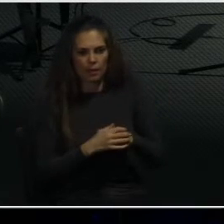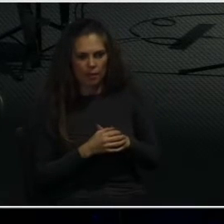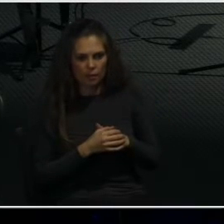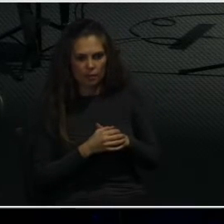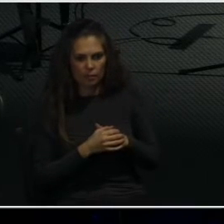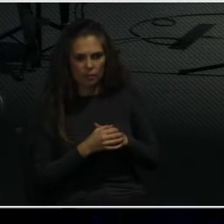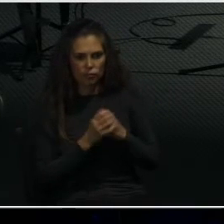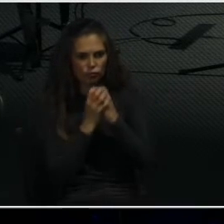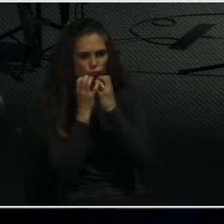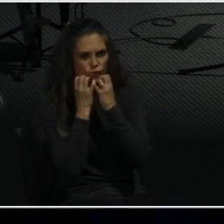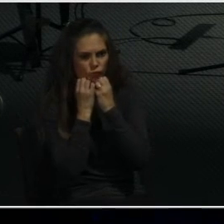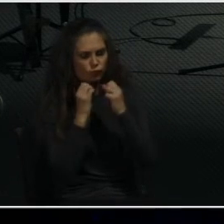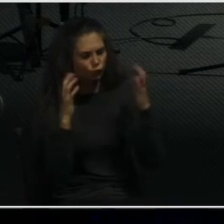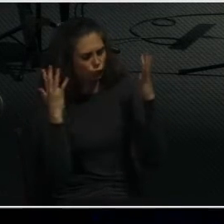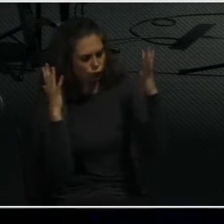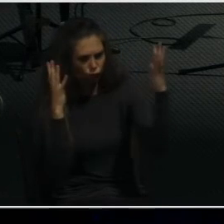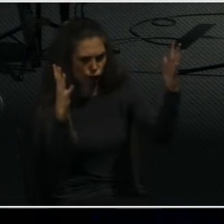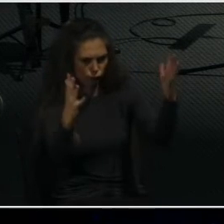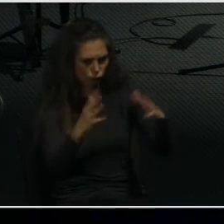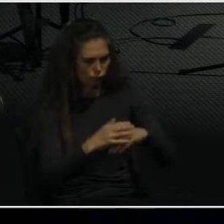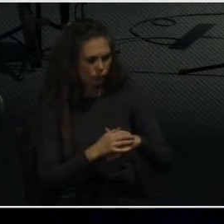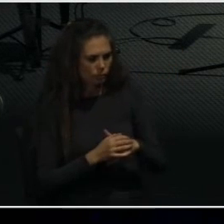Now, if you've read the book of Revelation,